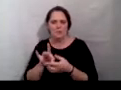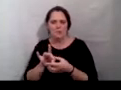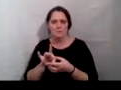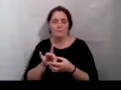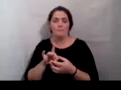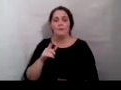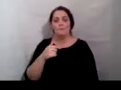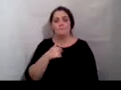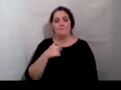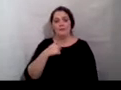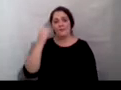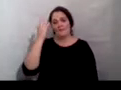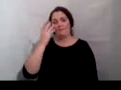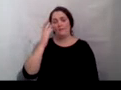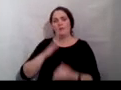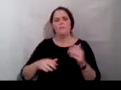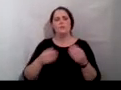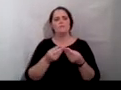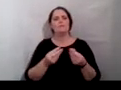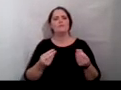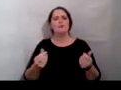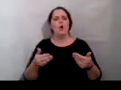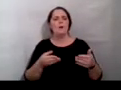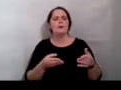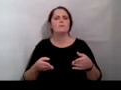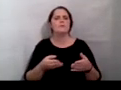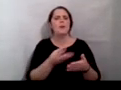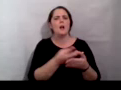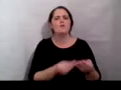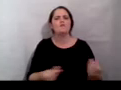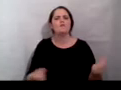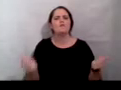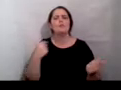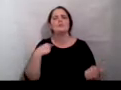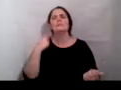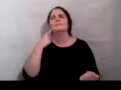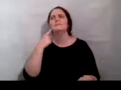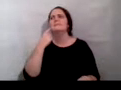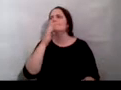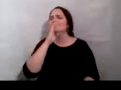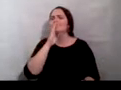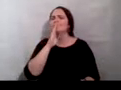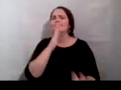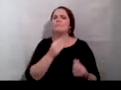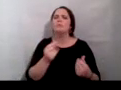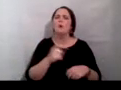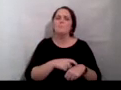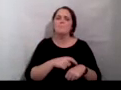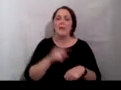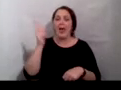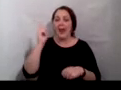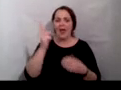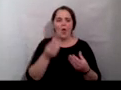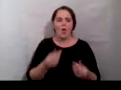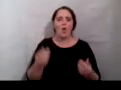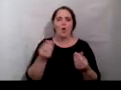when I think about that dry riverbed during drought, that was really sad. But now the water is back, the birds are